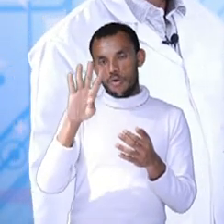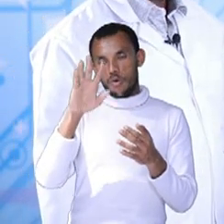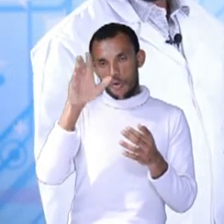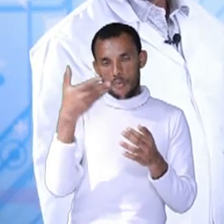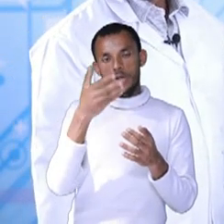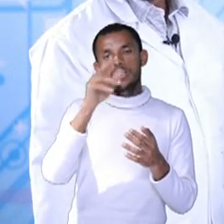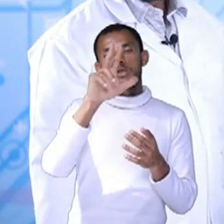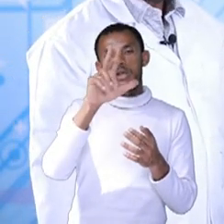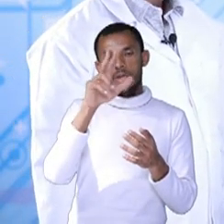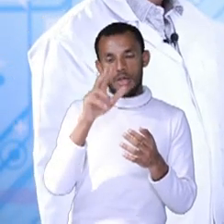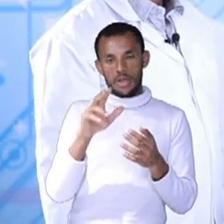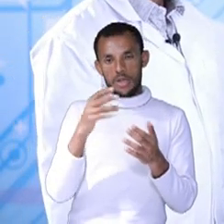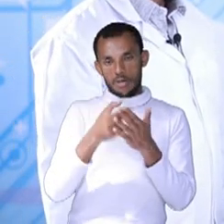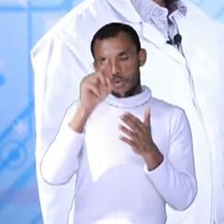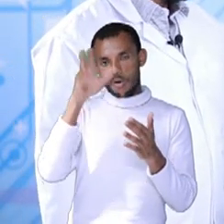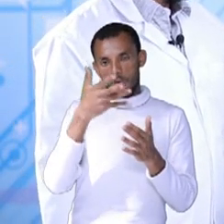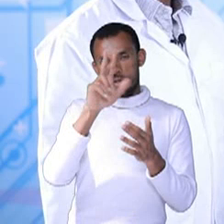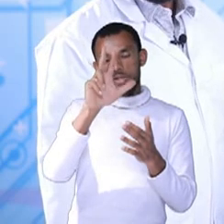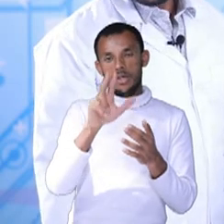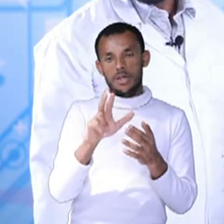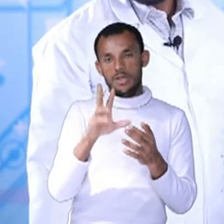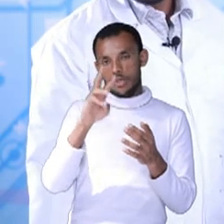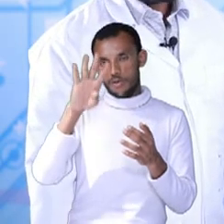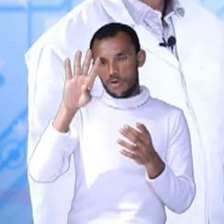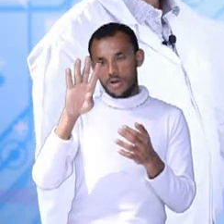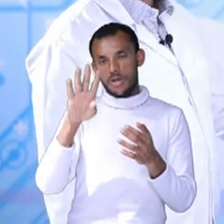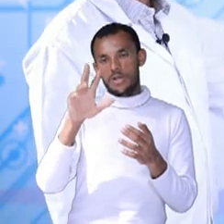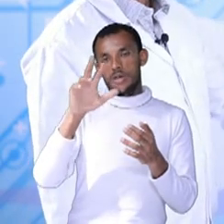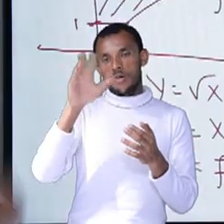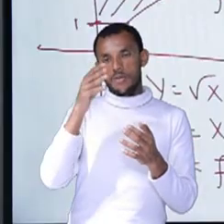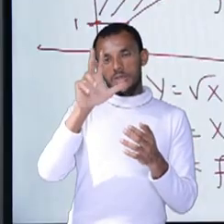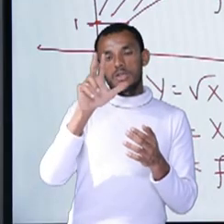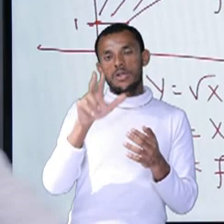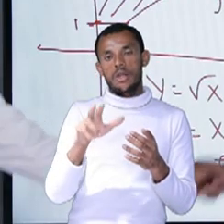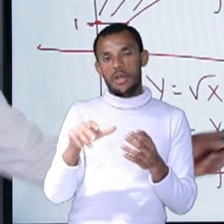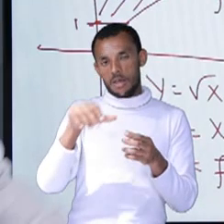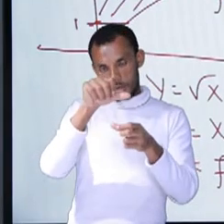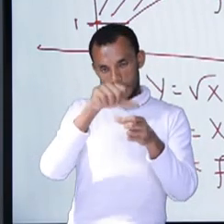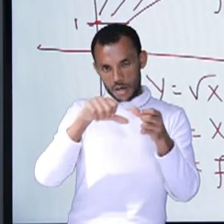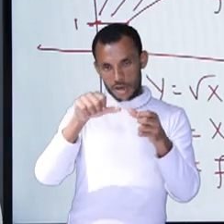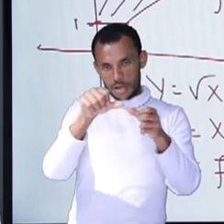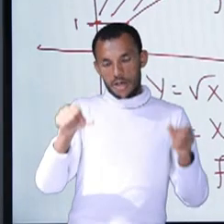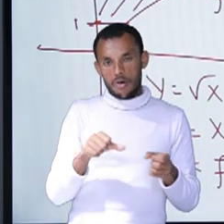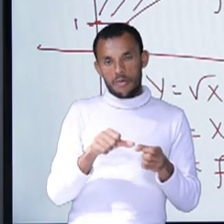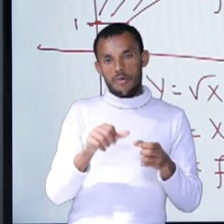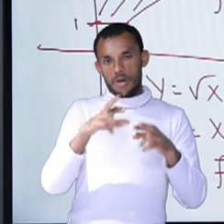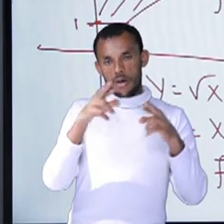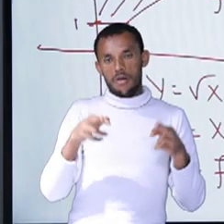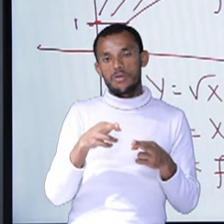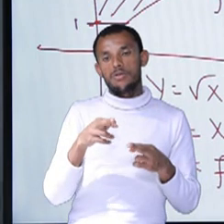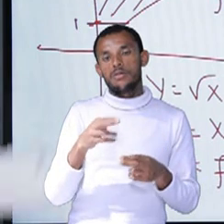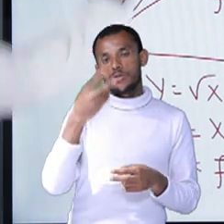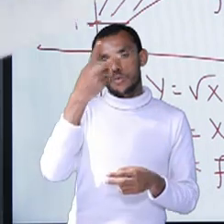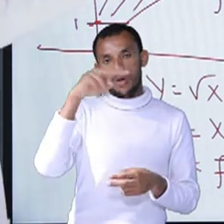3 minus 1 over 3 is this 63 over 3 square unit. So the area of this region is 63 over 3 square